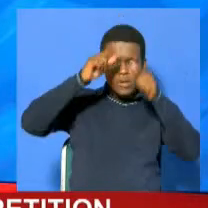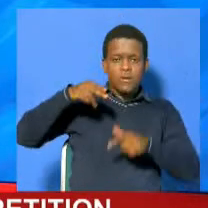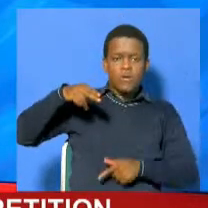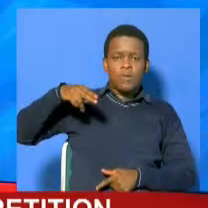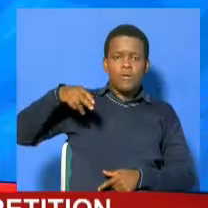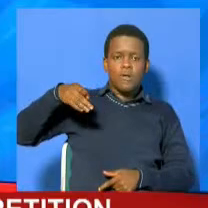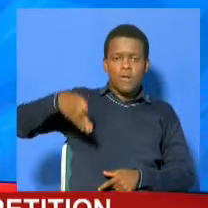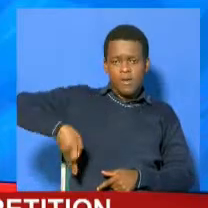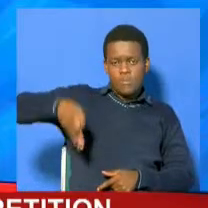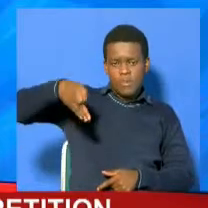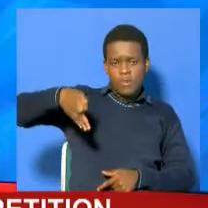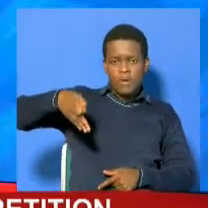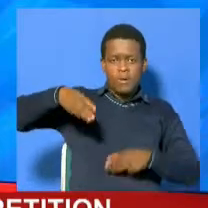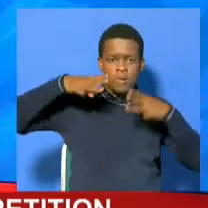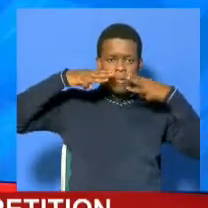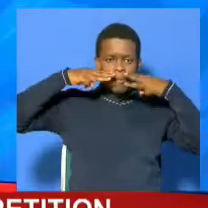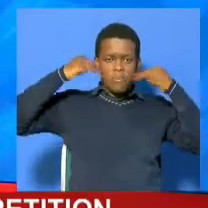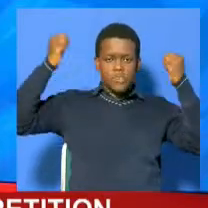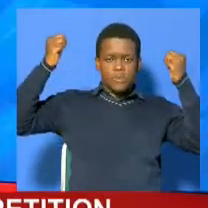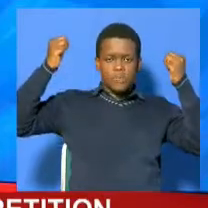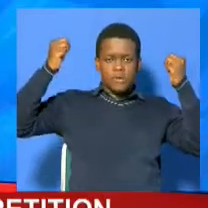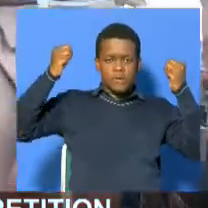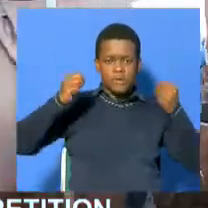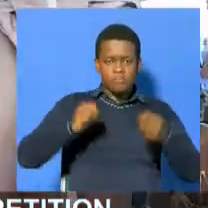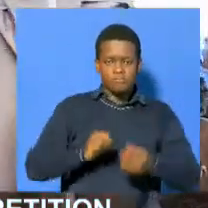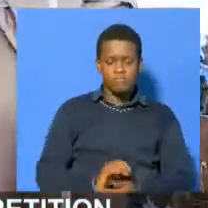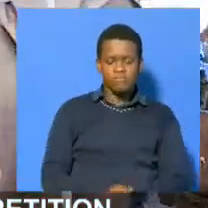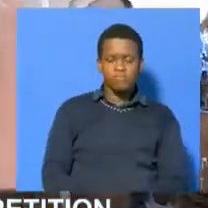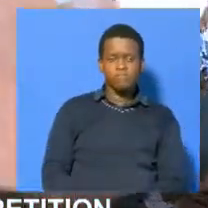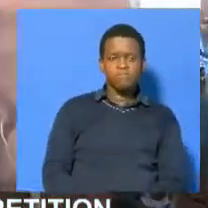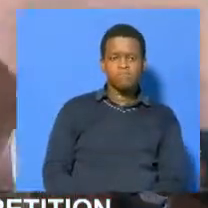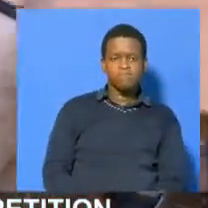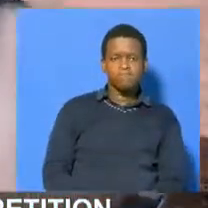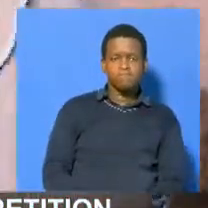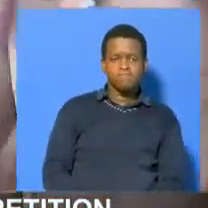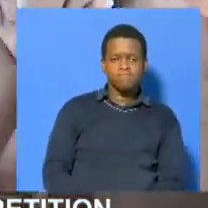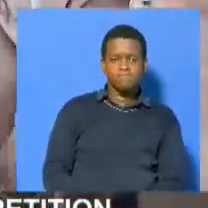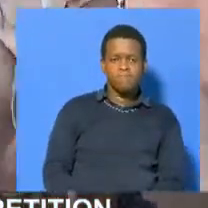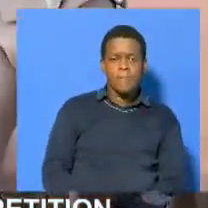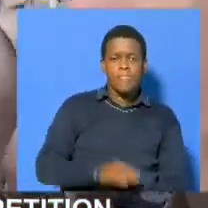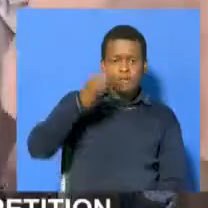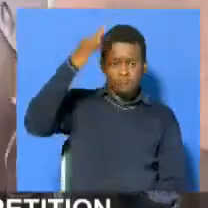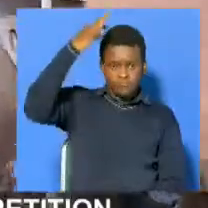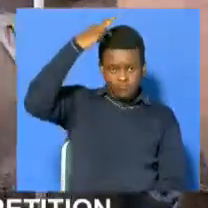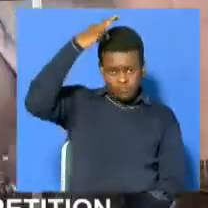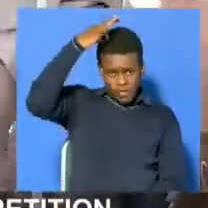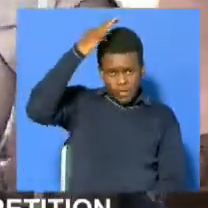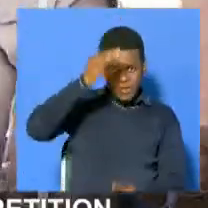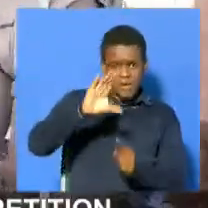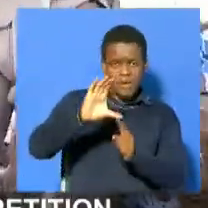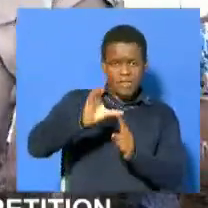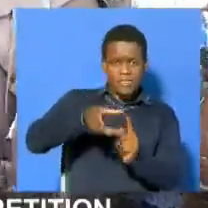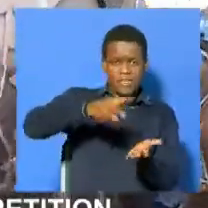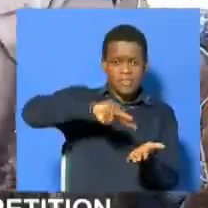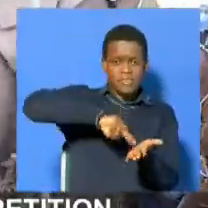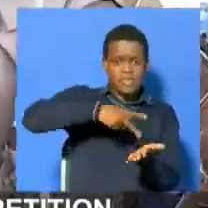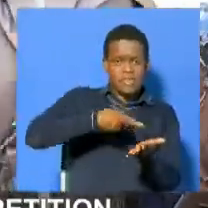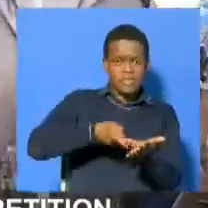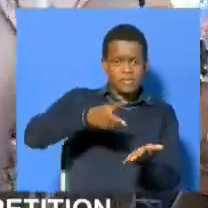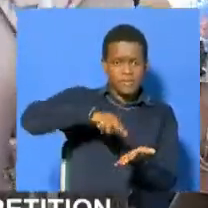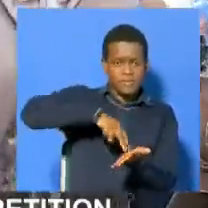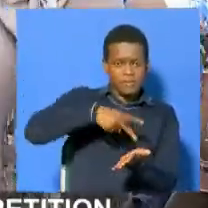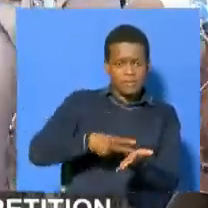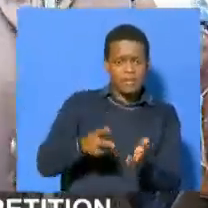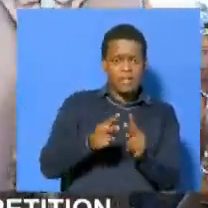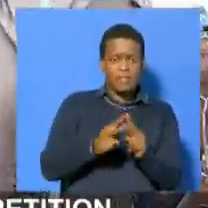and Mozambique. Nel Mudumwa. Traditional dances vary from tribe to tribe, celebrating their unique traditions and